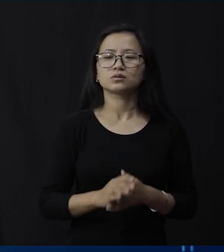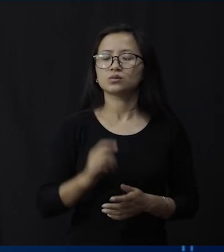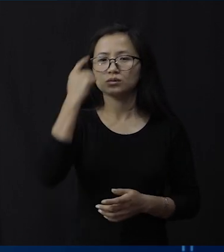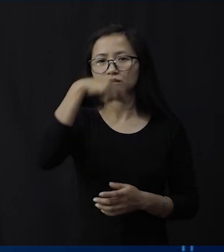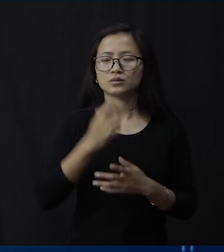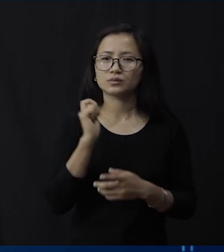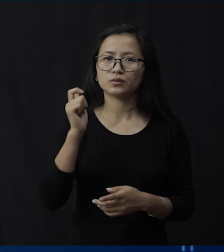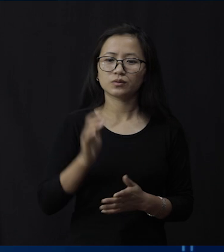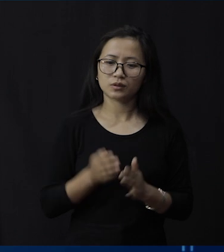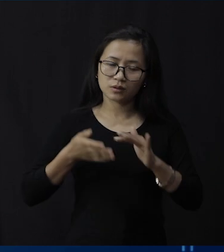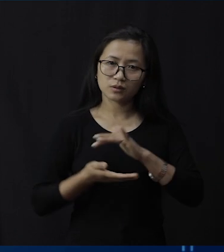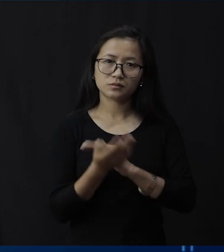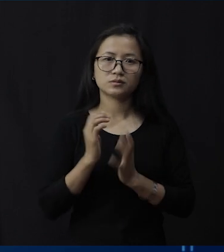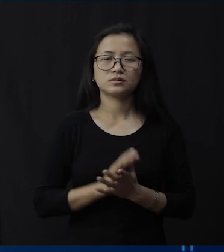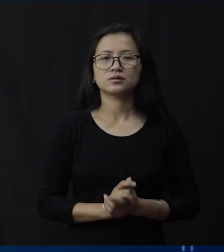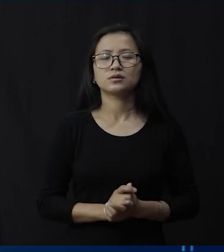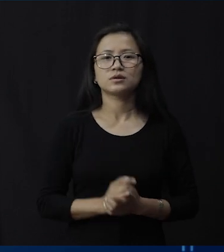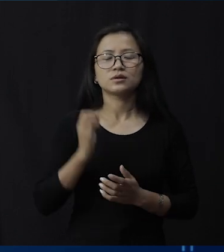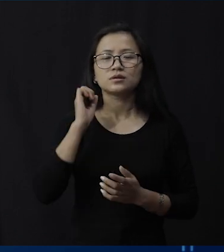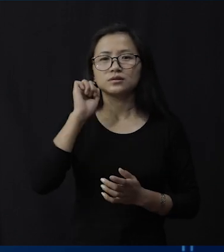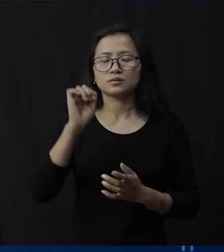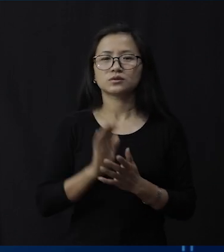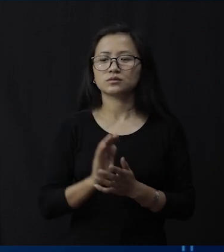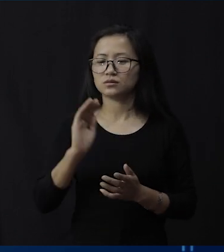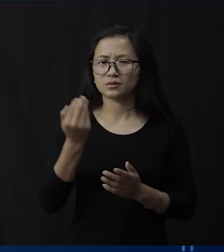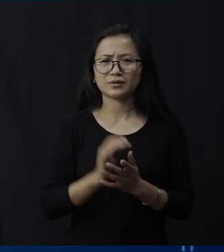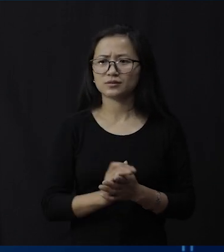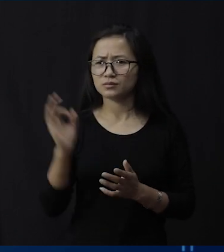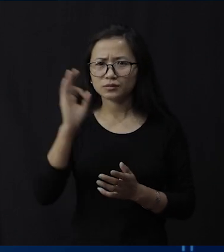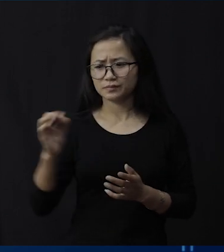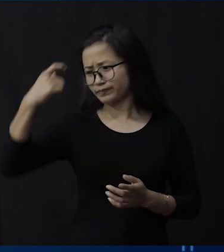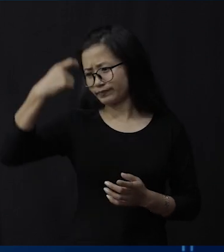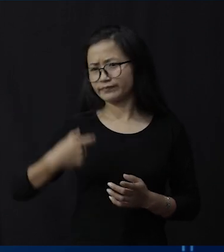to work, but under him there are some certain officials who